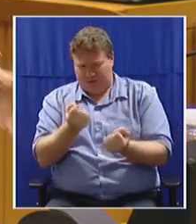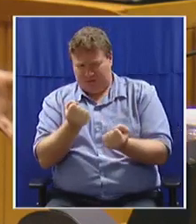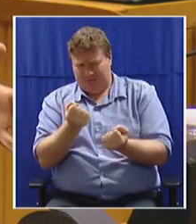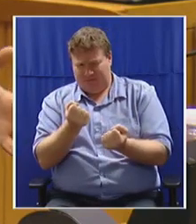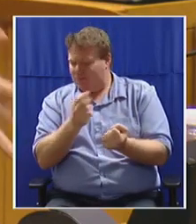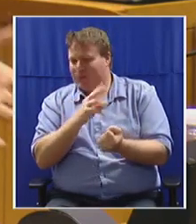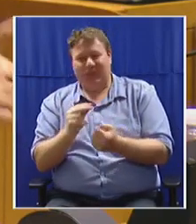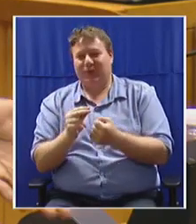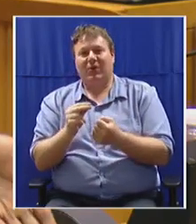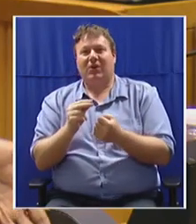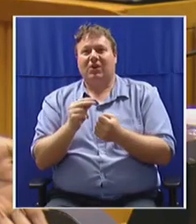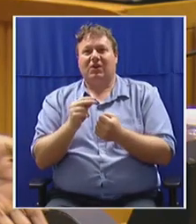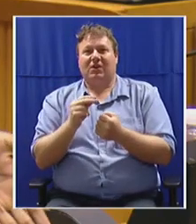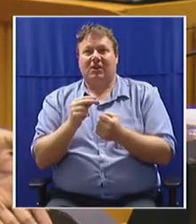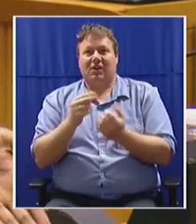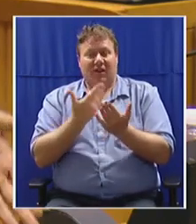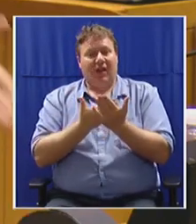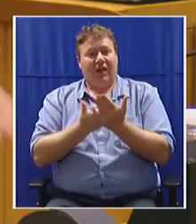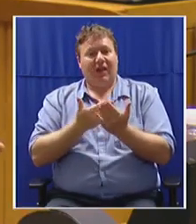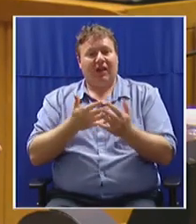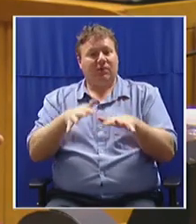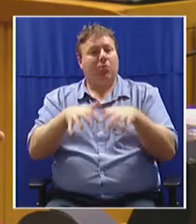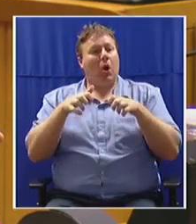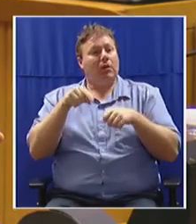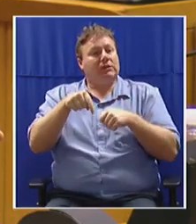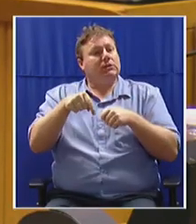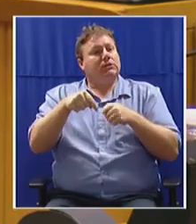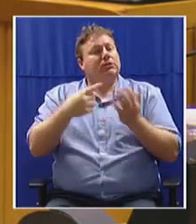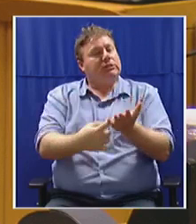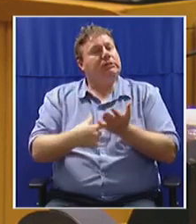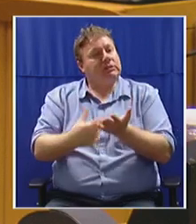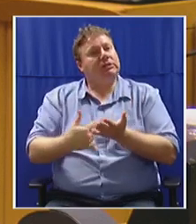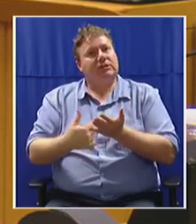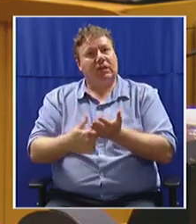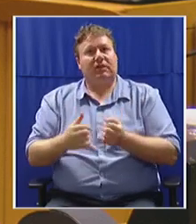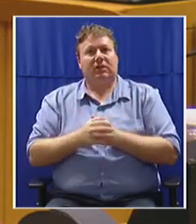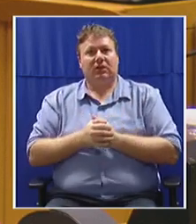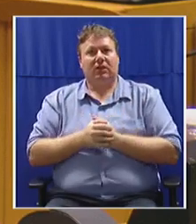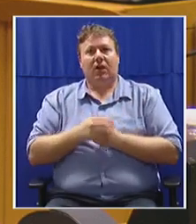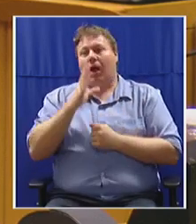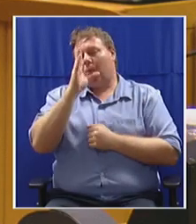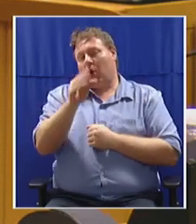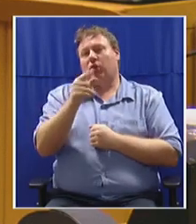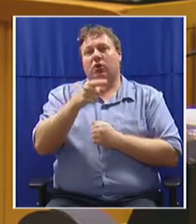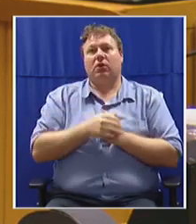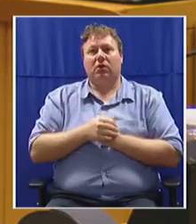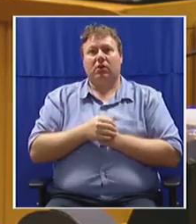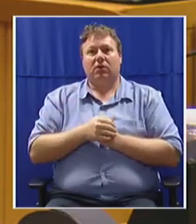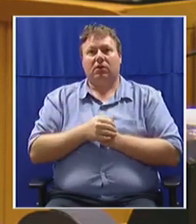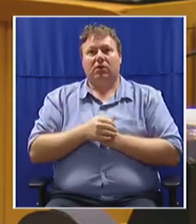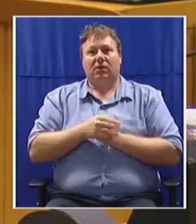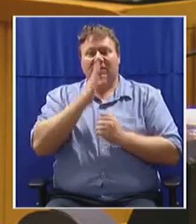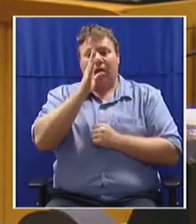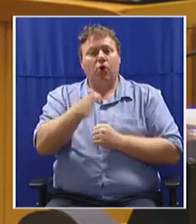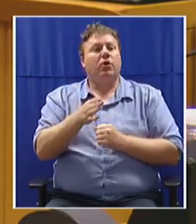be commented on. There is a ruling of this House to that effect, Honorable Speaker. I plead with you, direct the Deputy